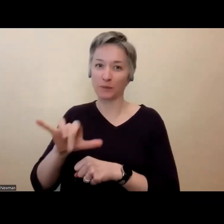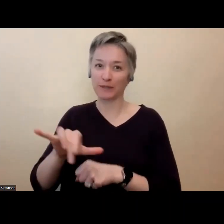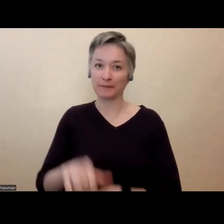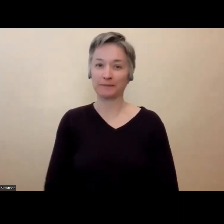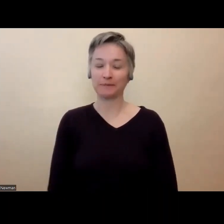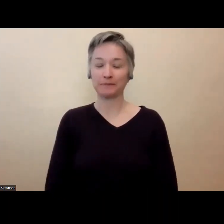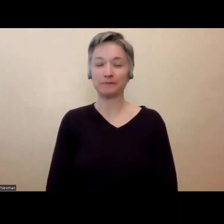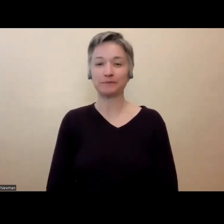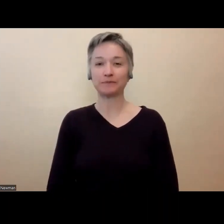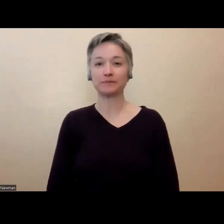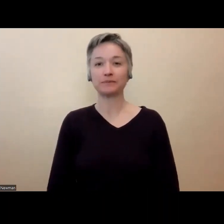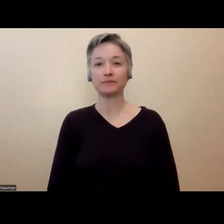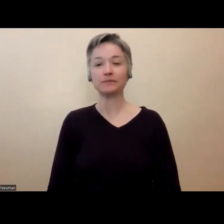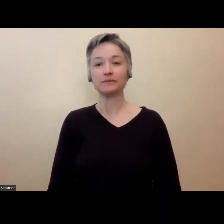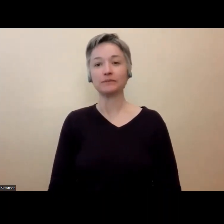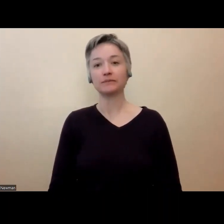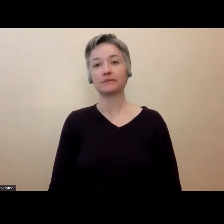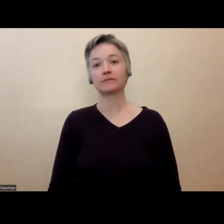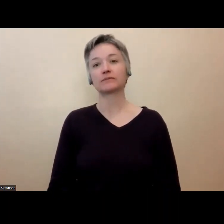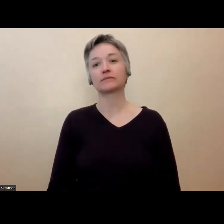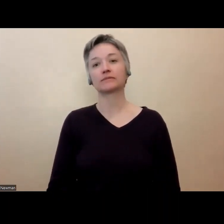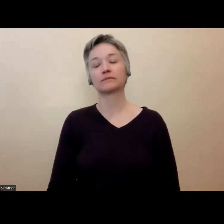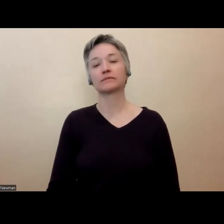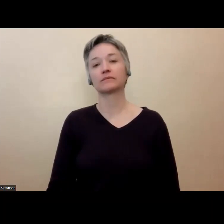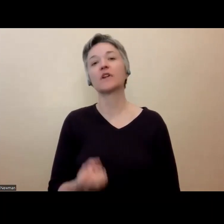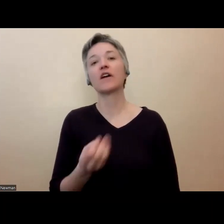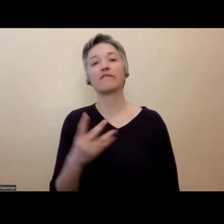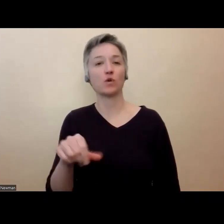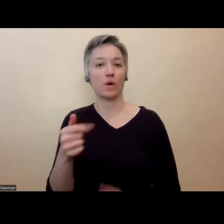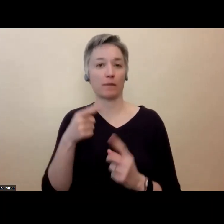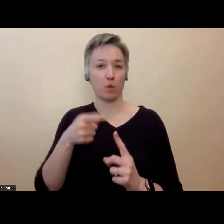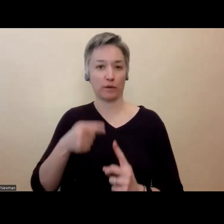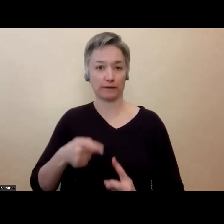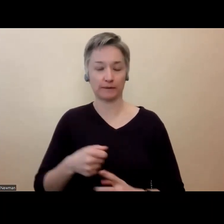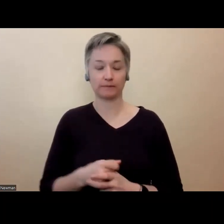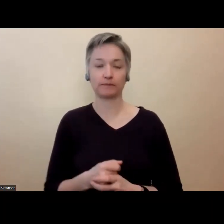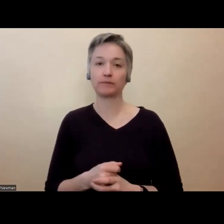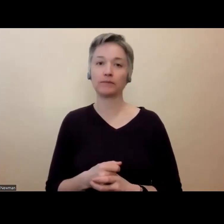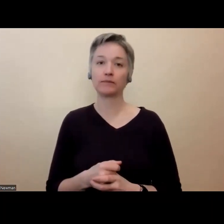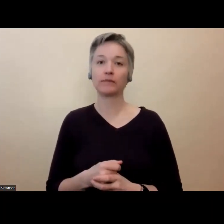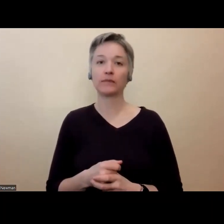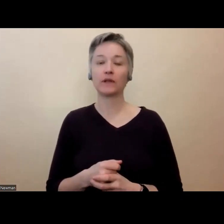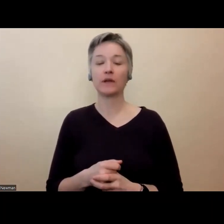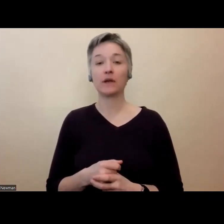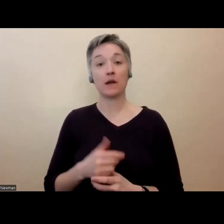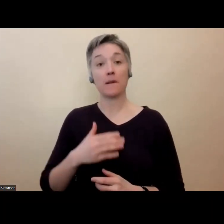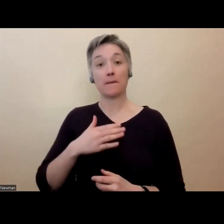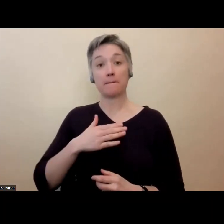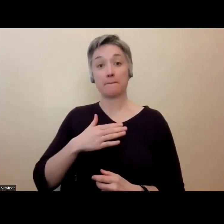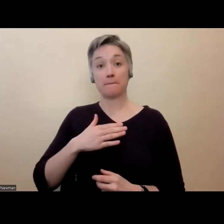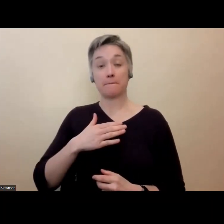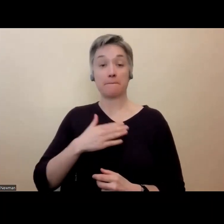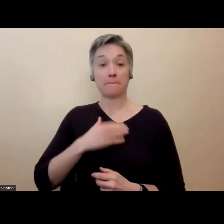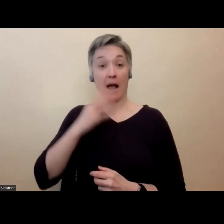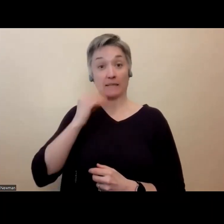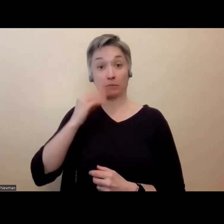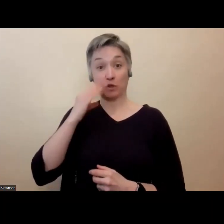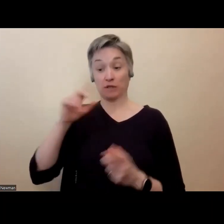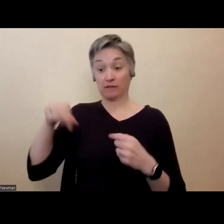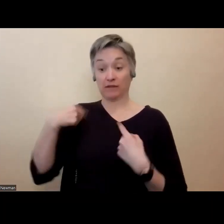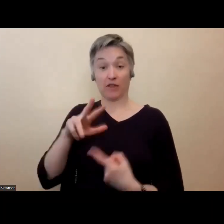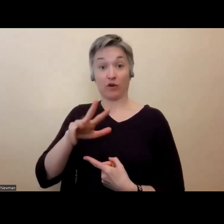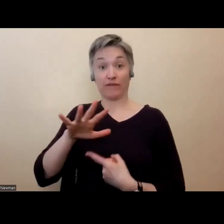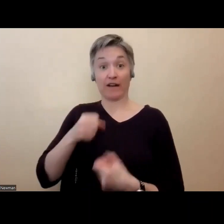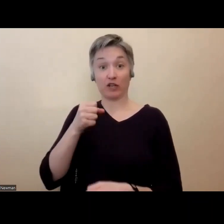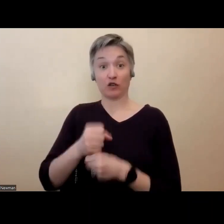A couple other items I wanted to review. With my 35 years of experience in healthcare finance, I have to